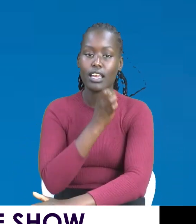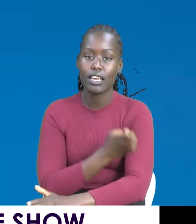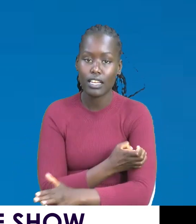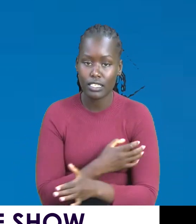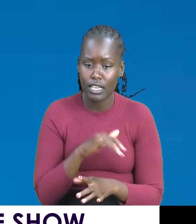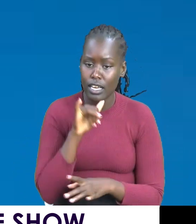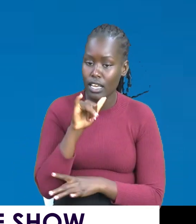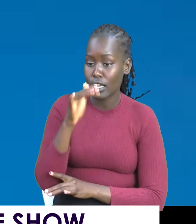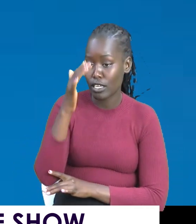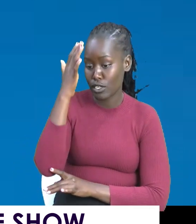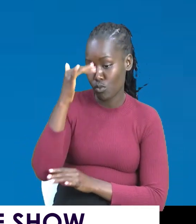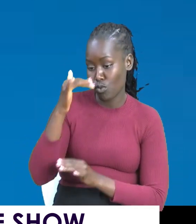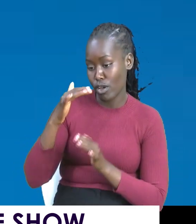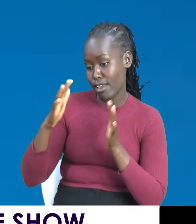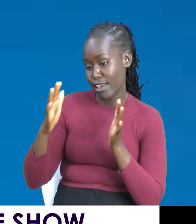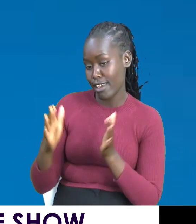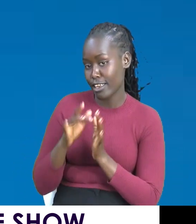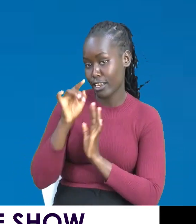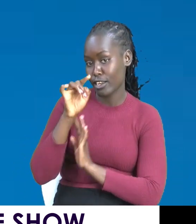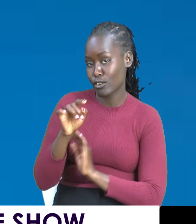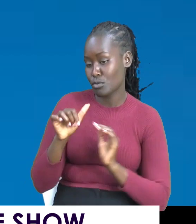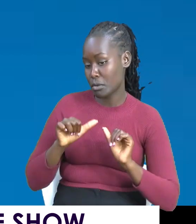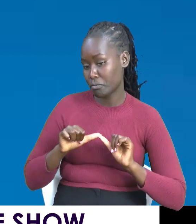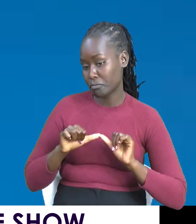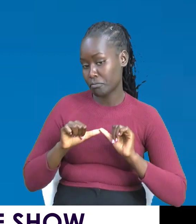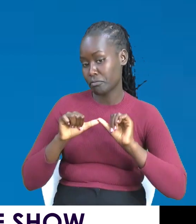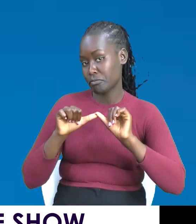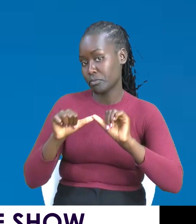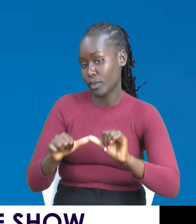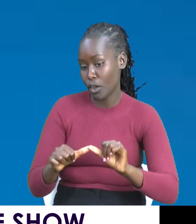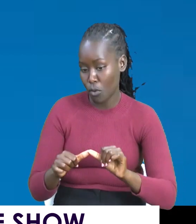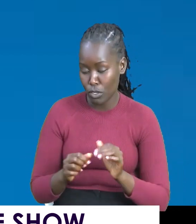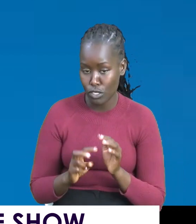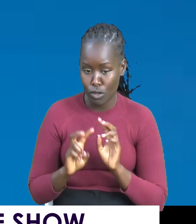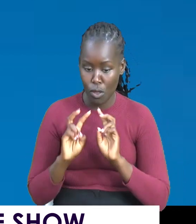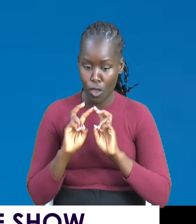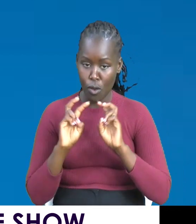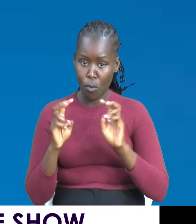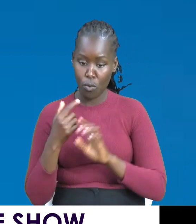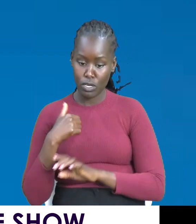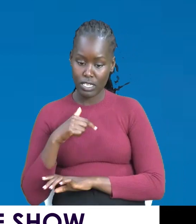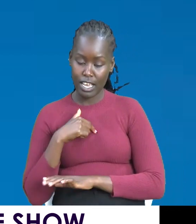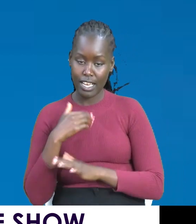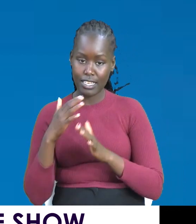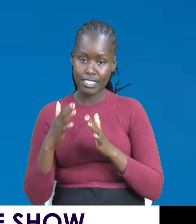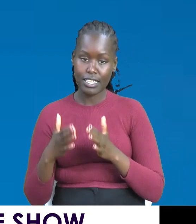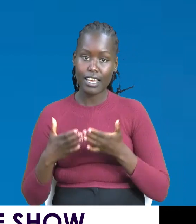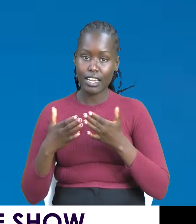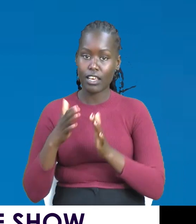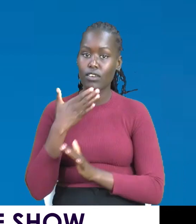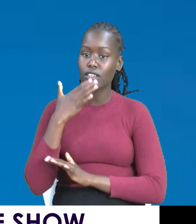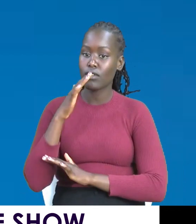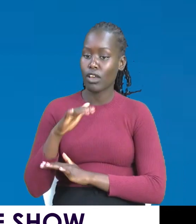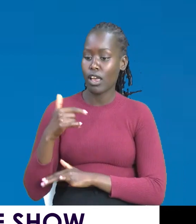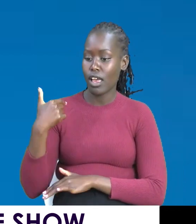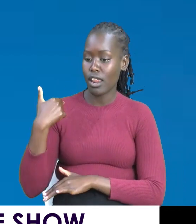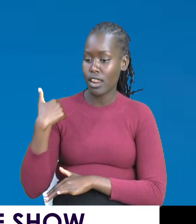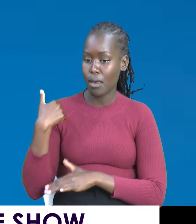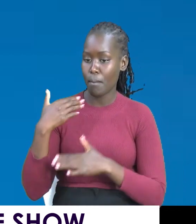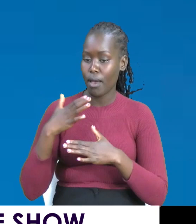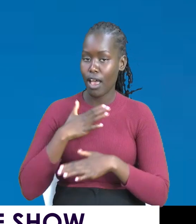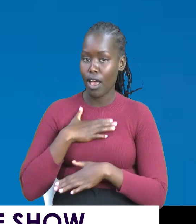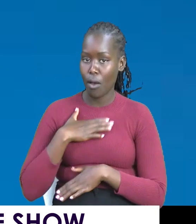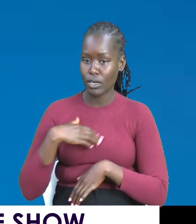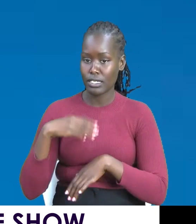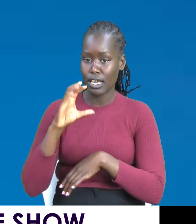That is why I encourage you to keep on watching us and giving us your feedback on